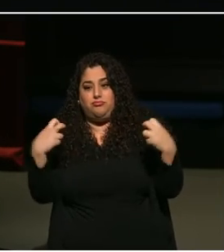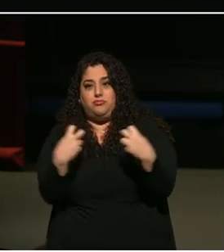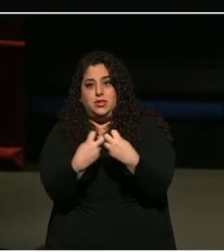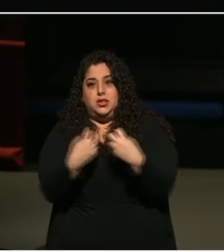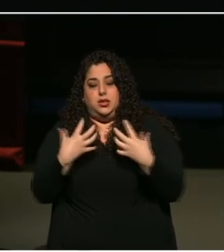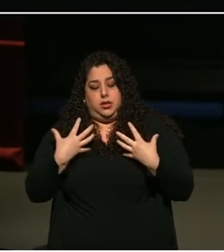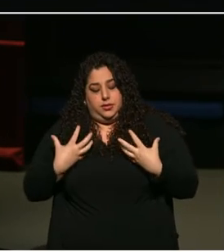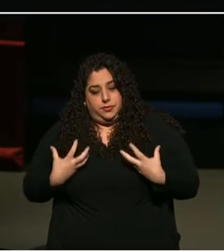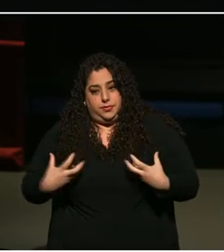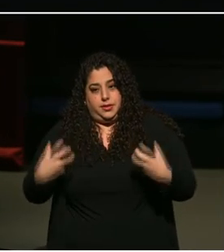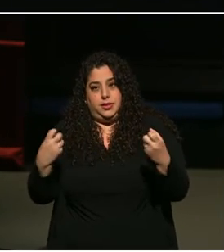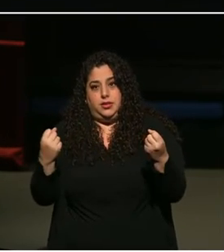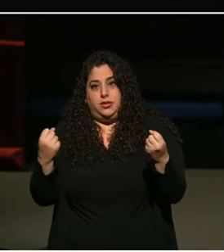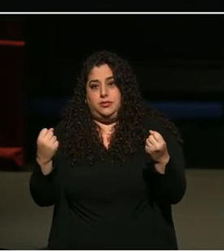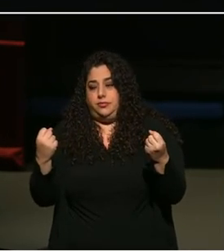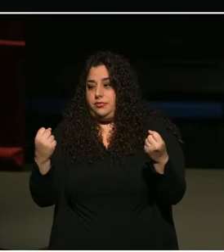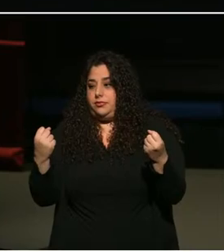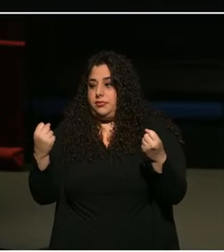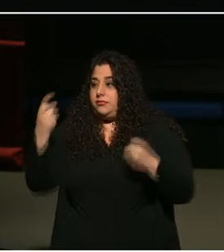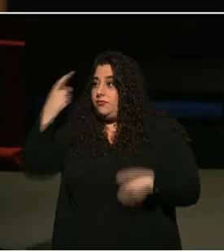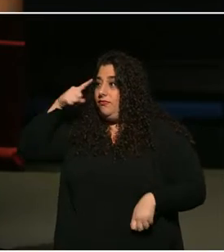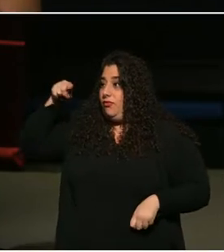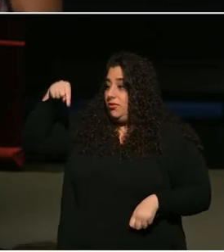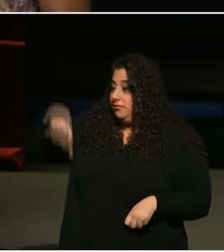for those viewing at home.